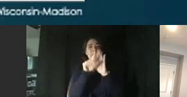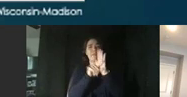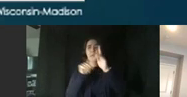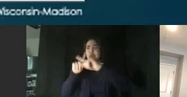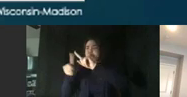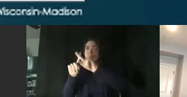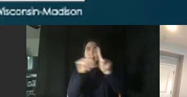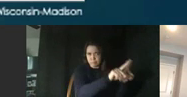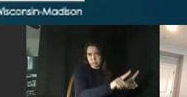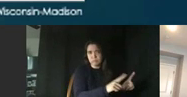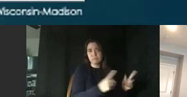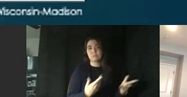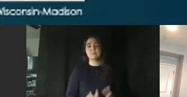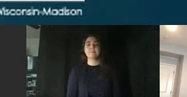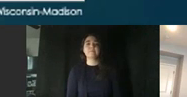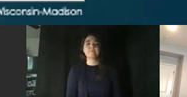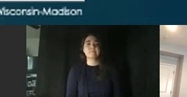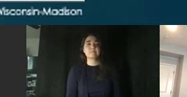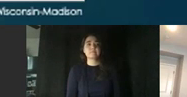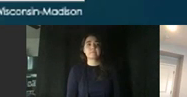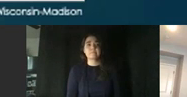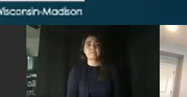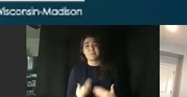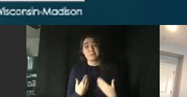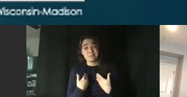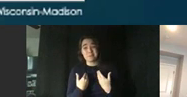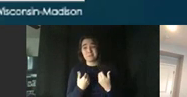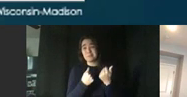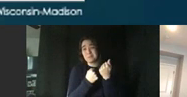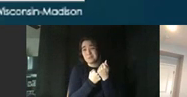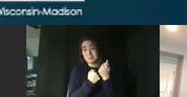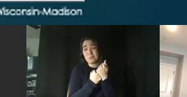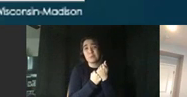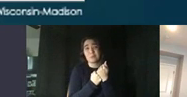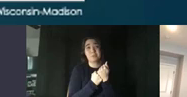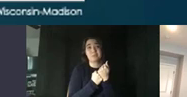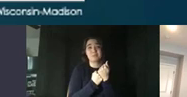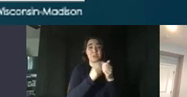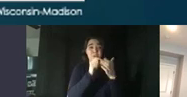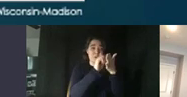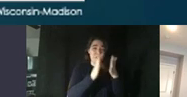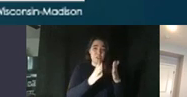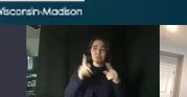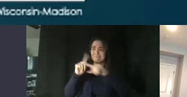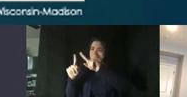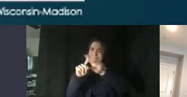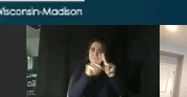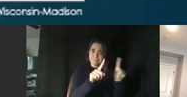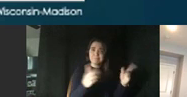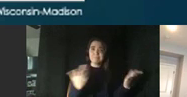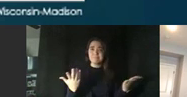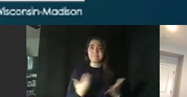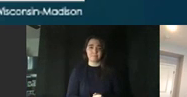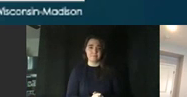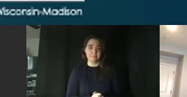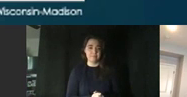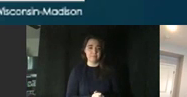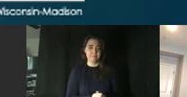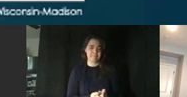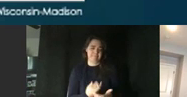different. And we can also support diverse authors, you know. That's right. And it doesn't mean we don't have